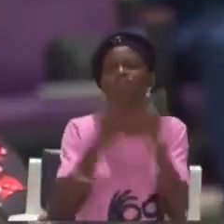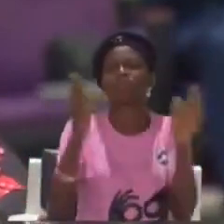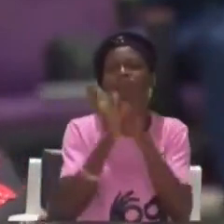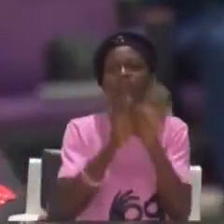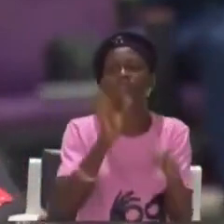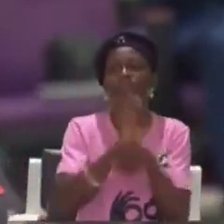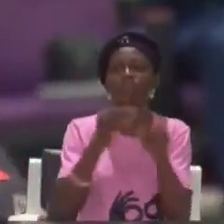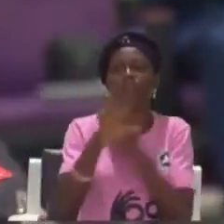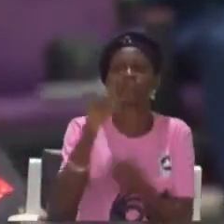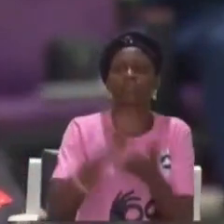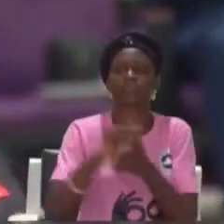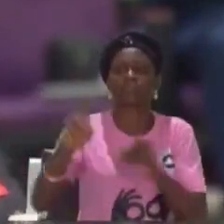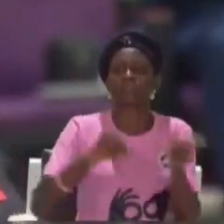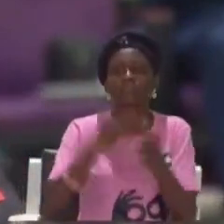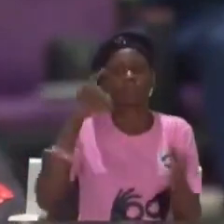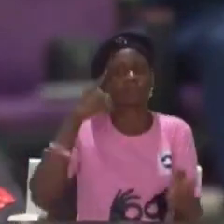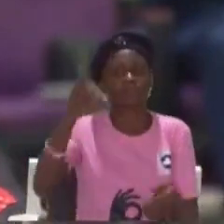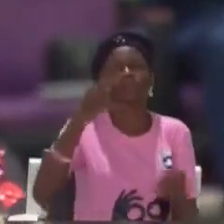has done it for me.